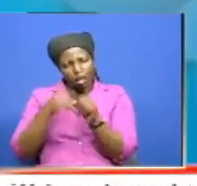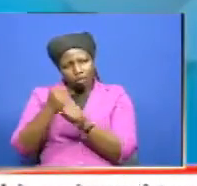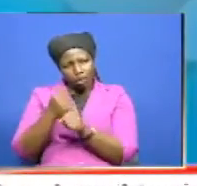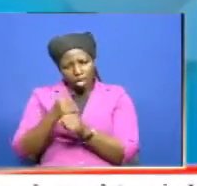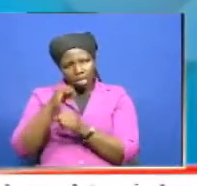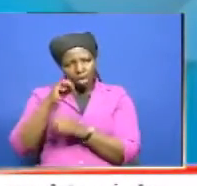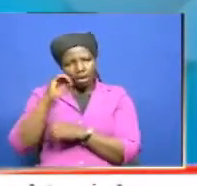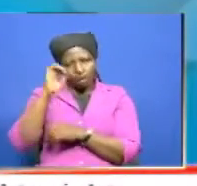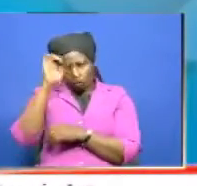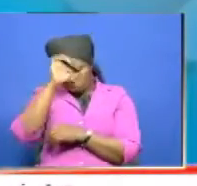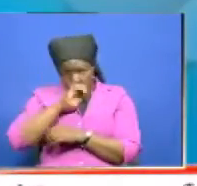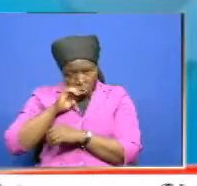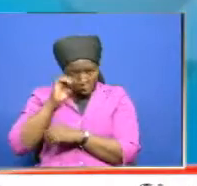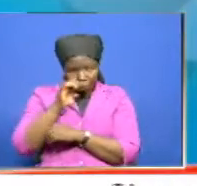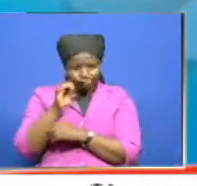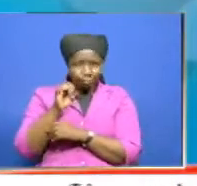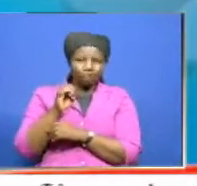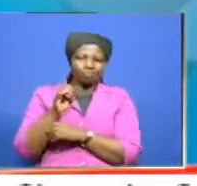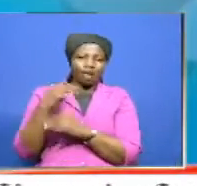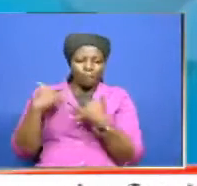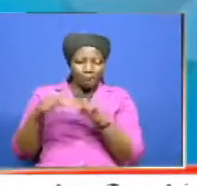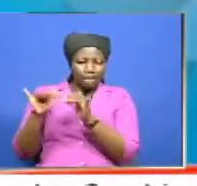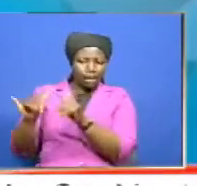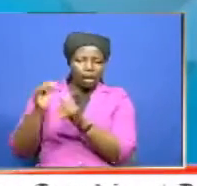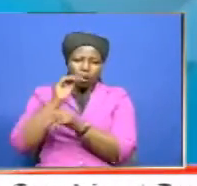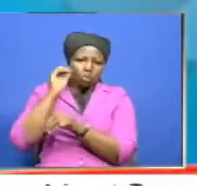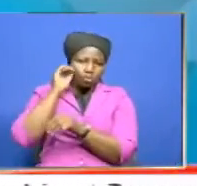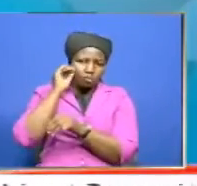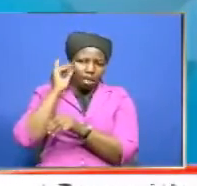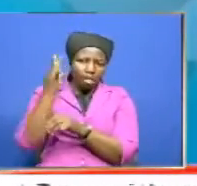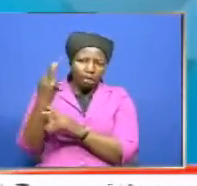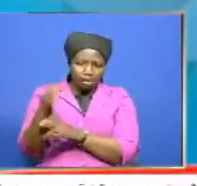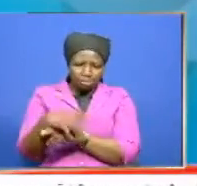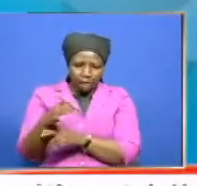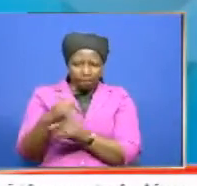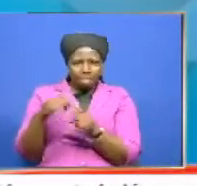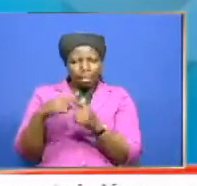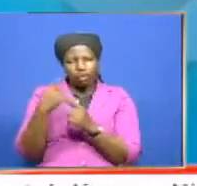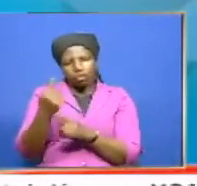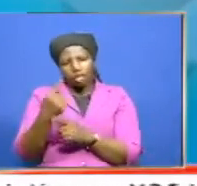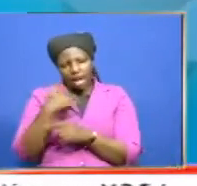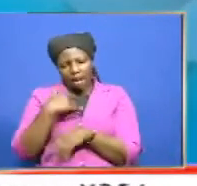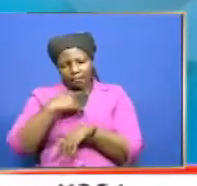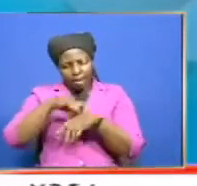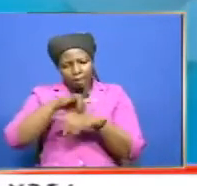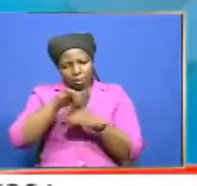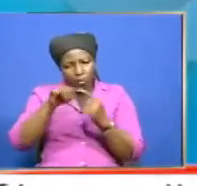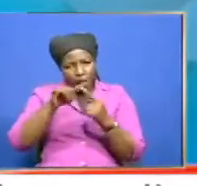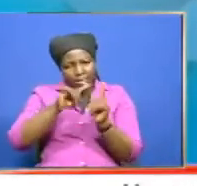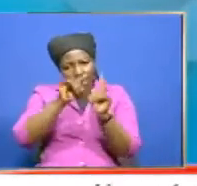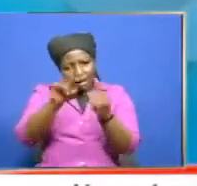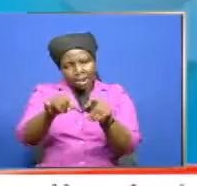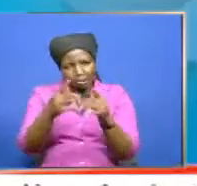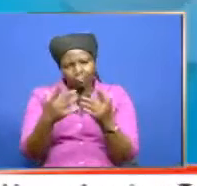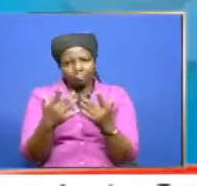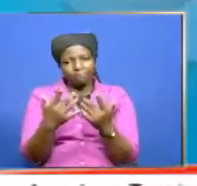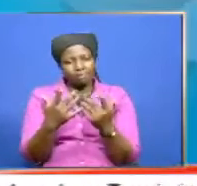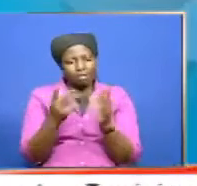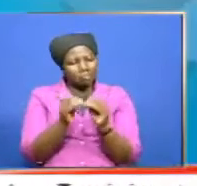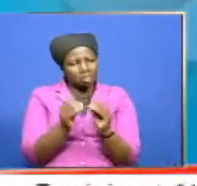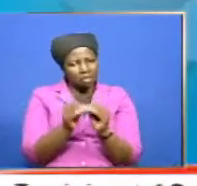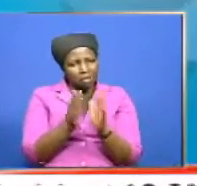keep players away from home for the duration of 3 months, you know, and you only have a period where they go and spend time with, you know, with